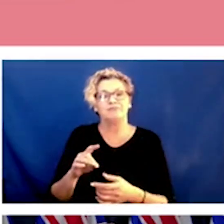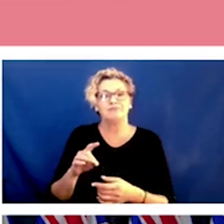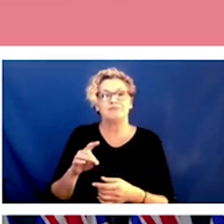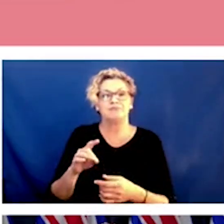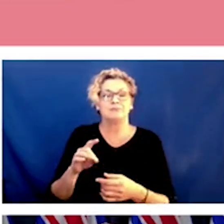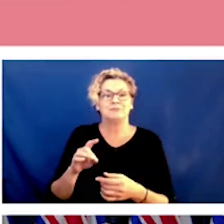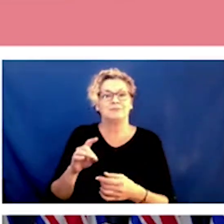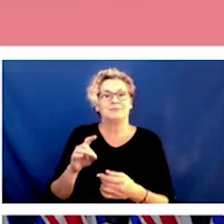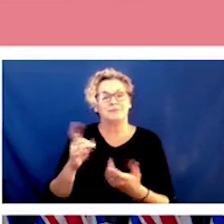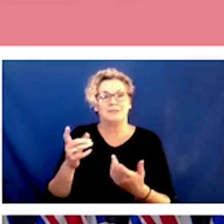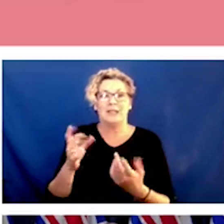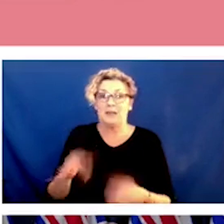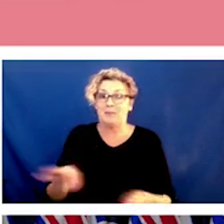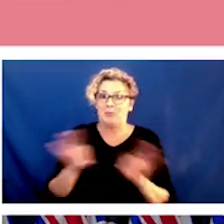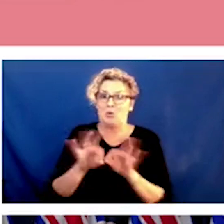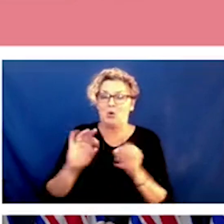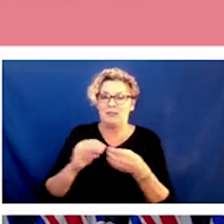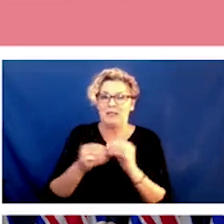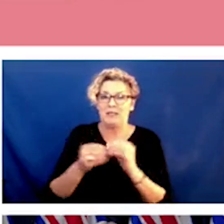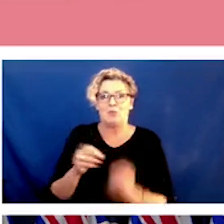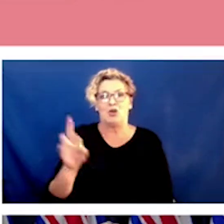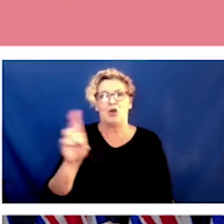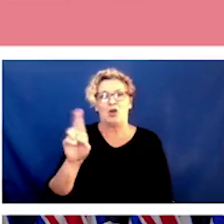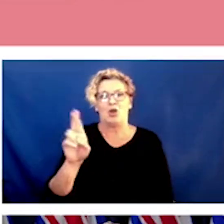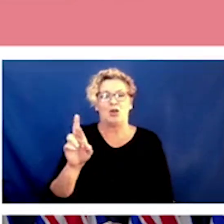home or hospital.